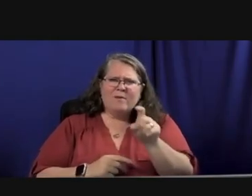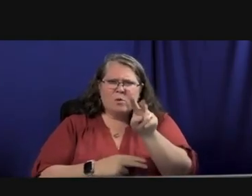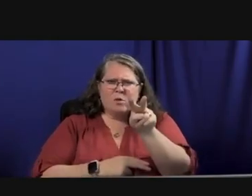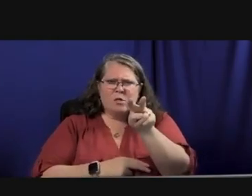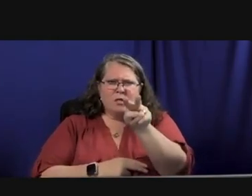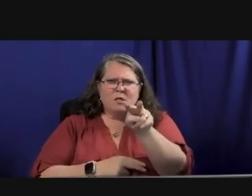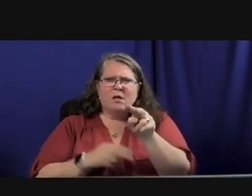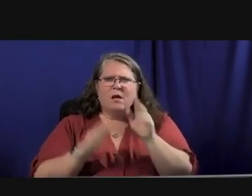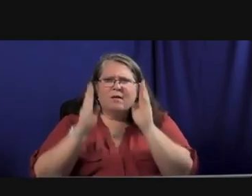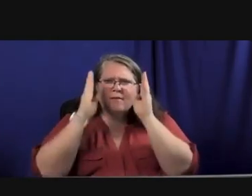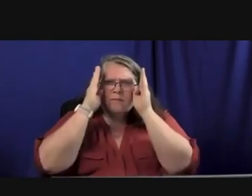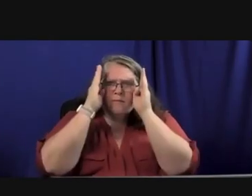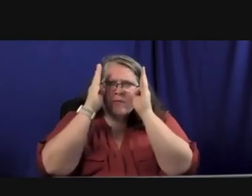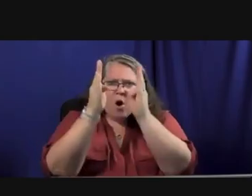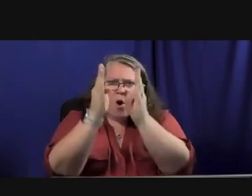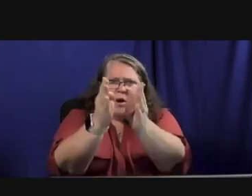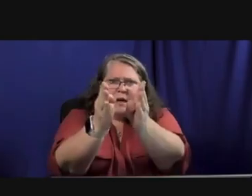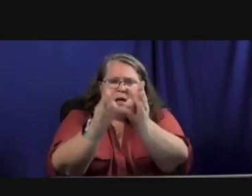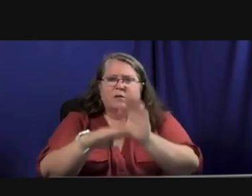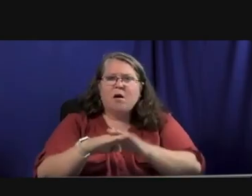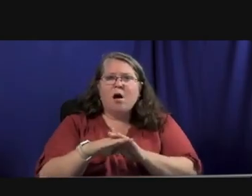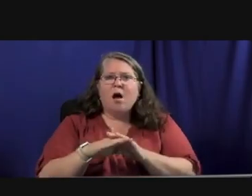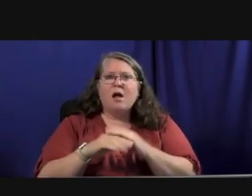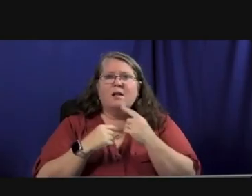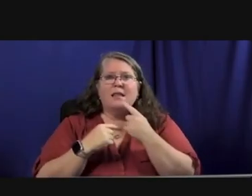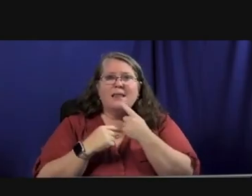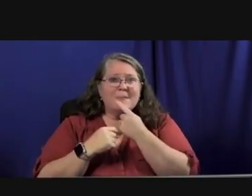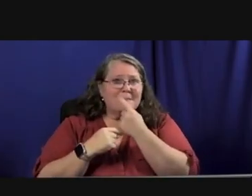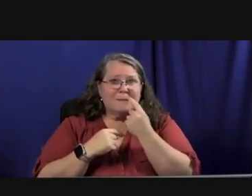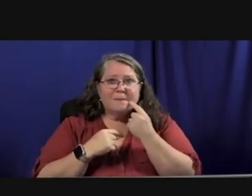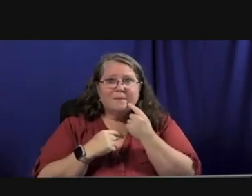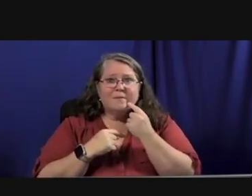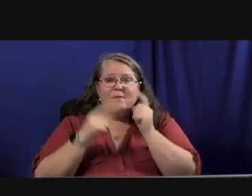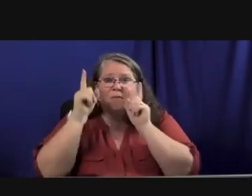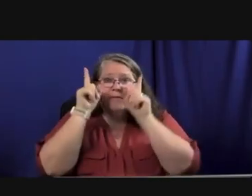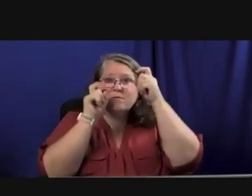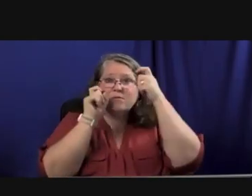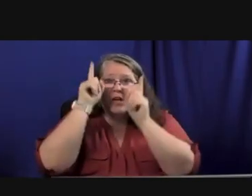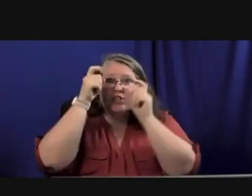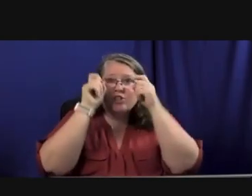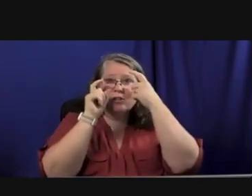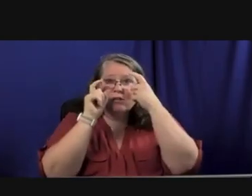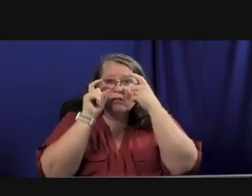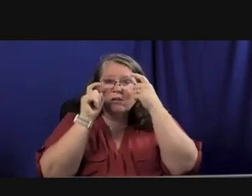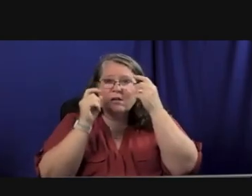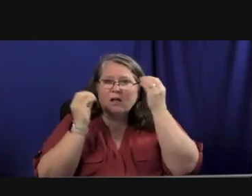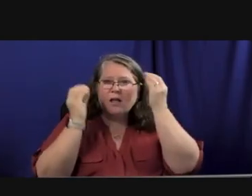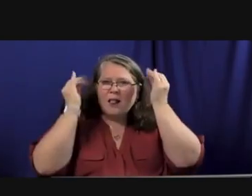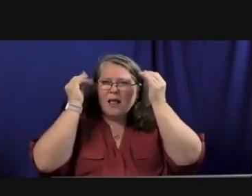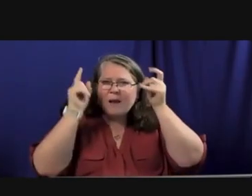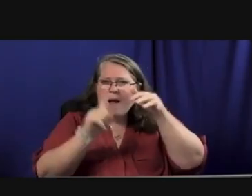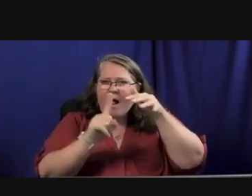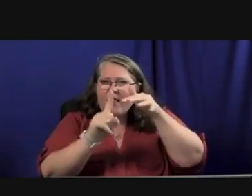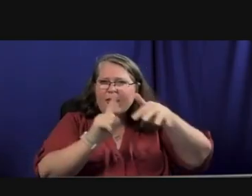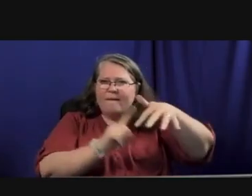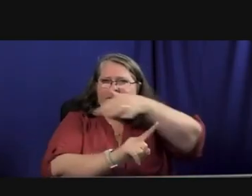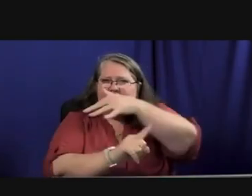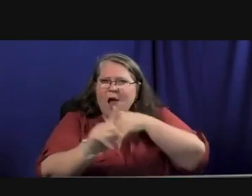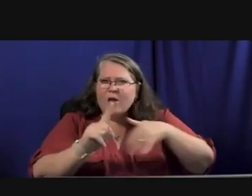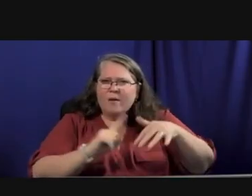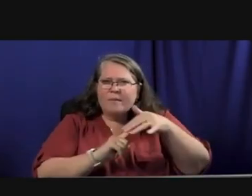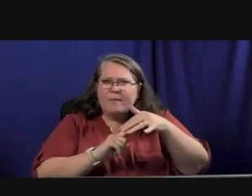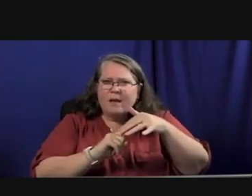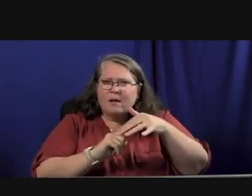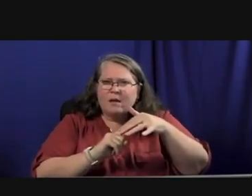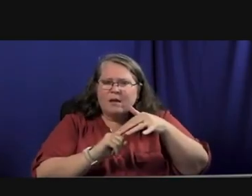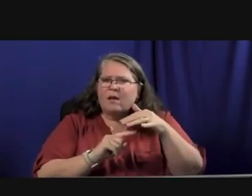read, they have to really focus in on the lip area and the expressions you are making and really